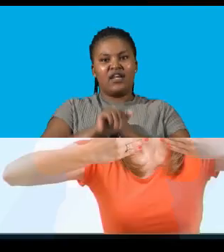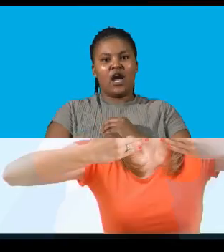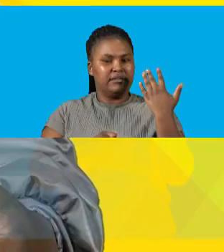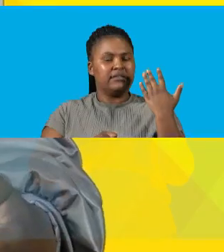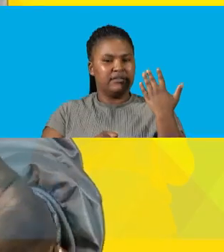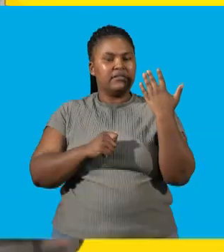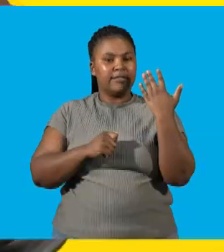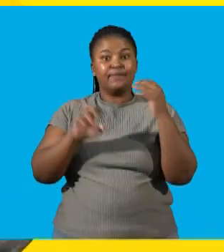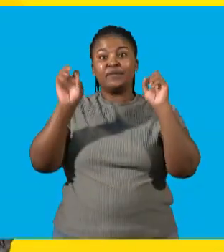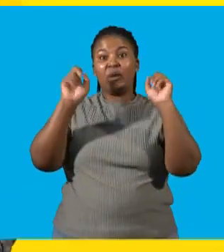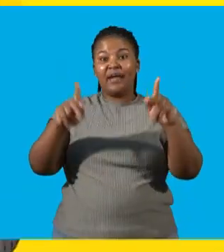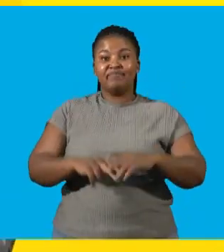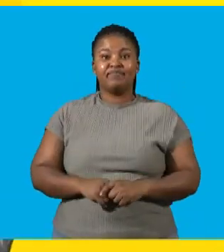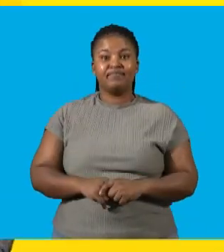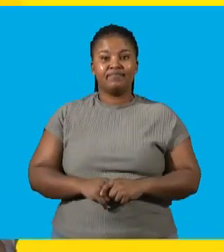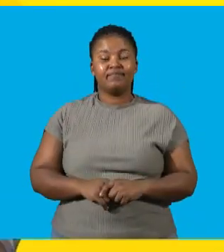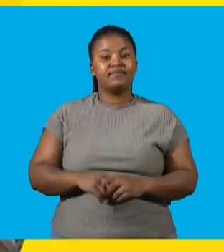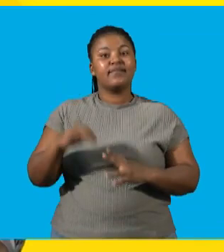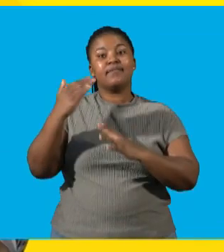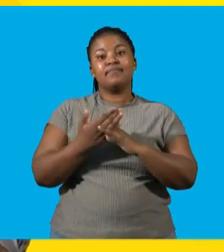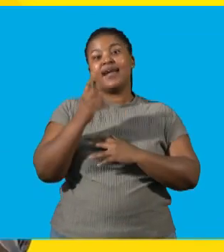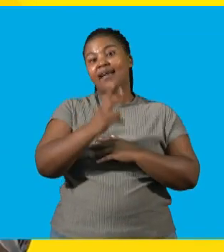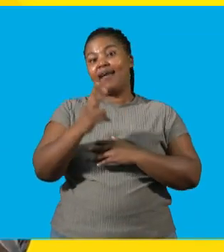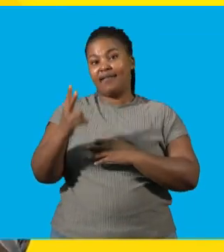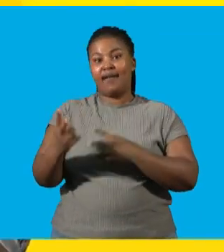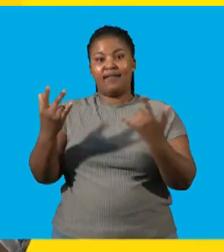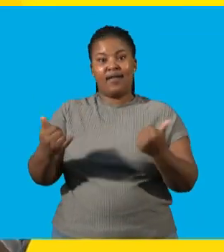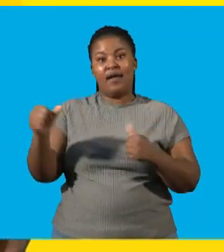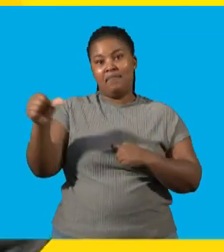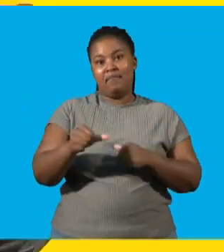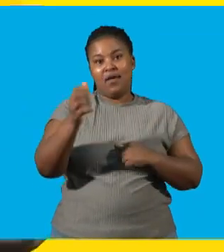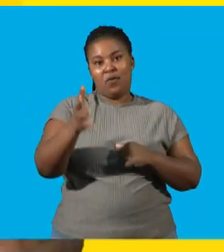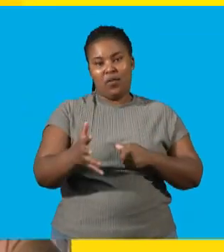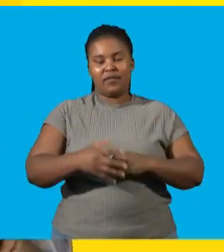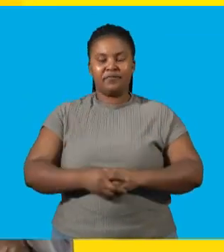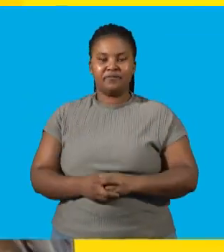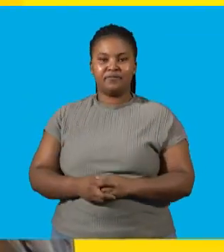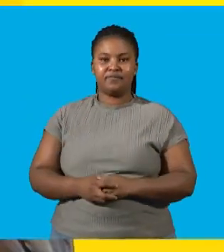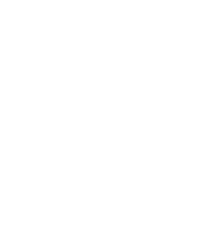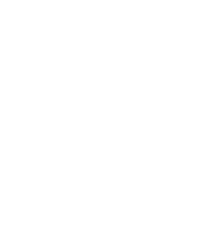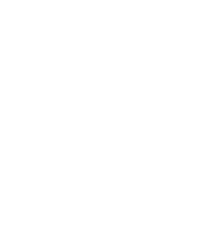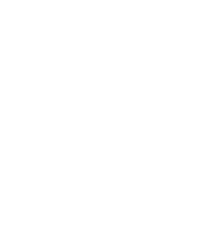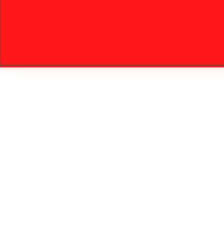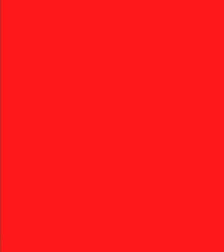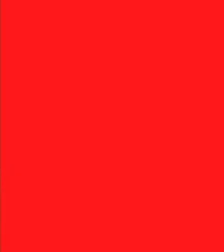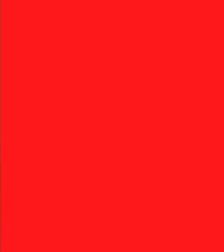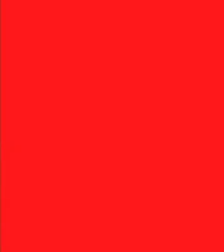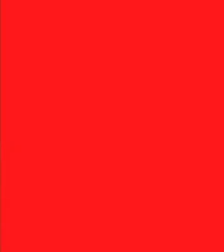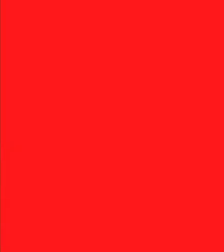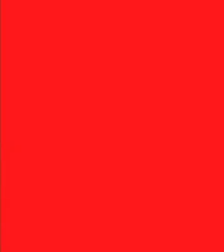Mozambique. Okay, let us take another ad break. We'll be back shortly.